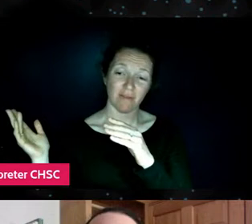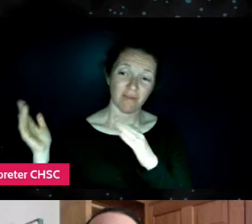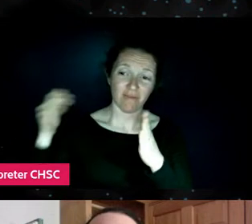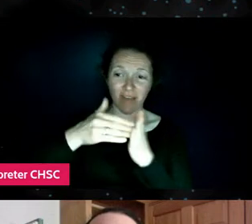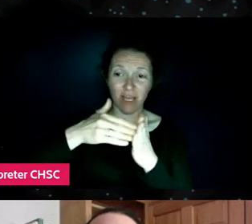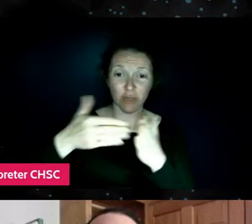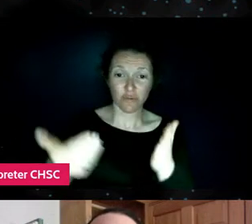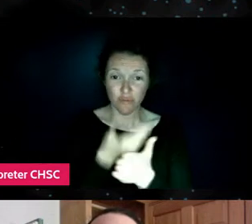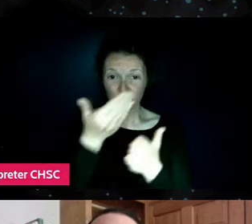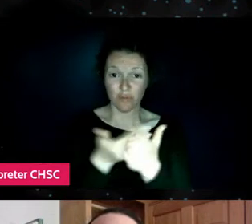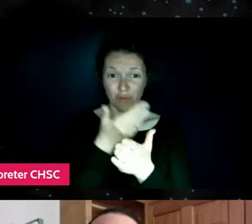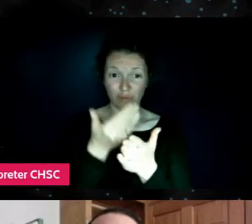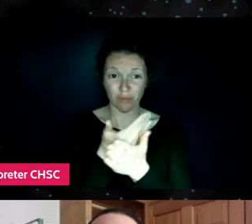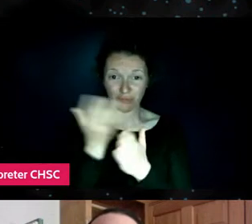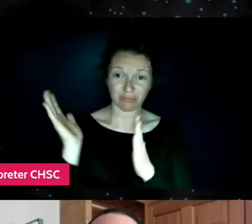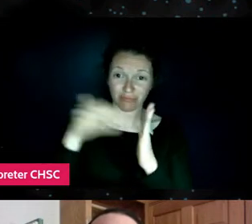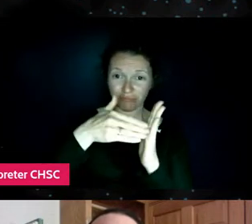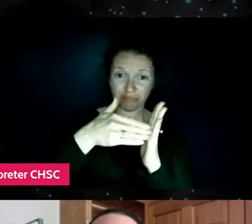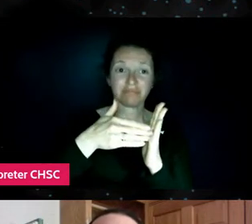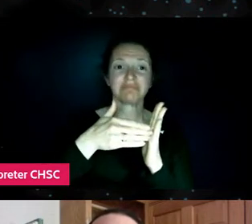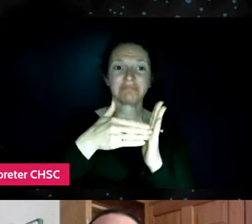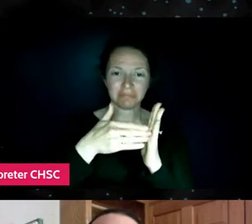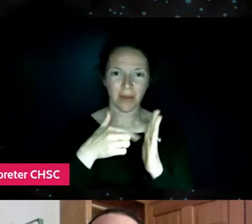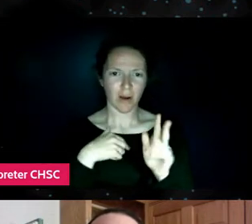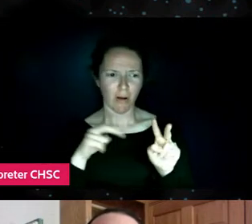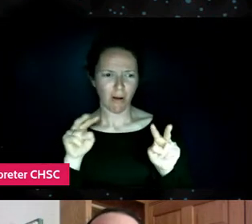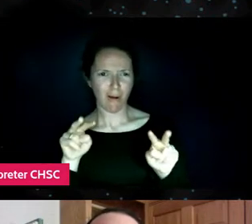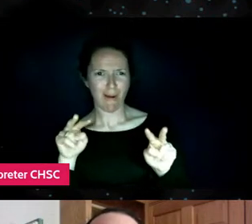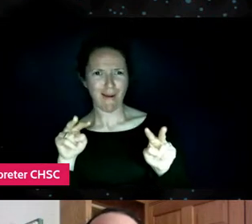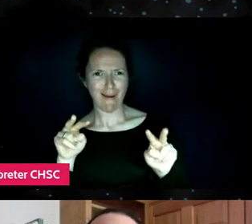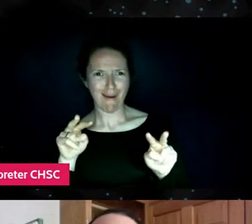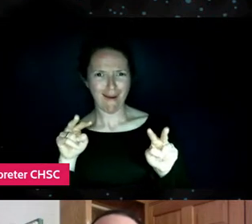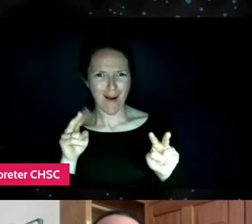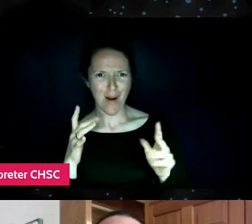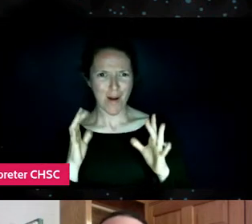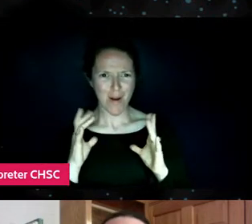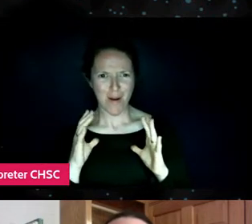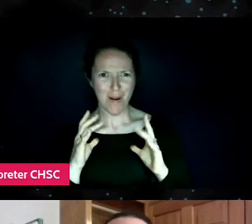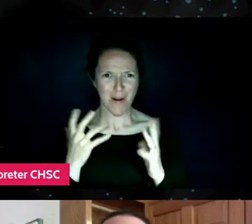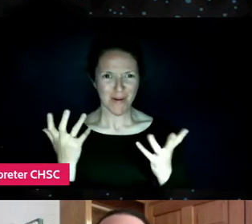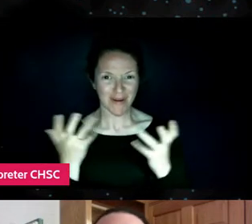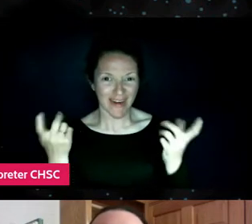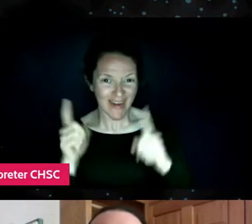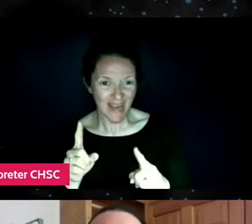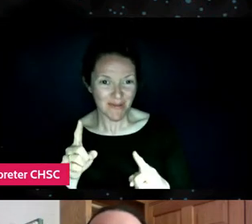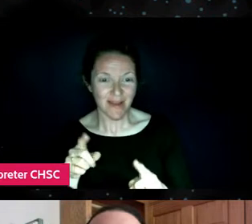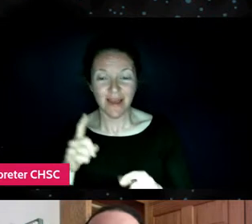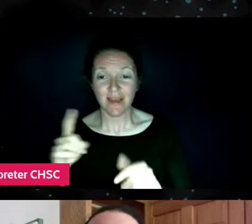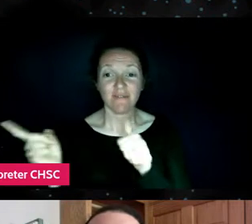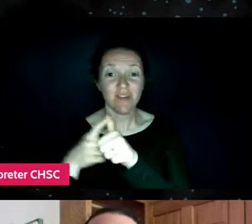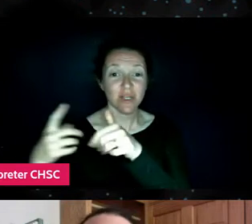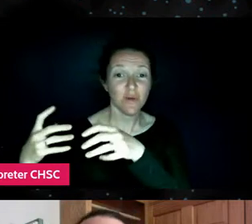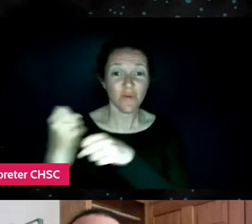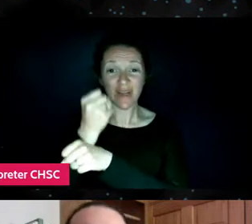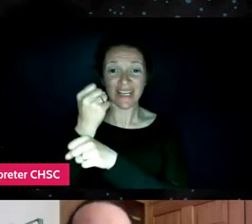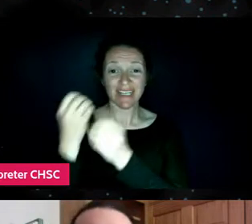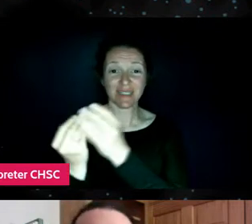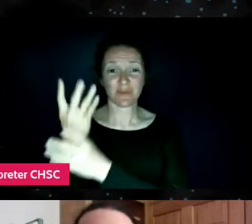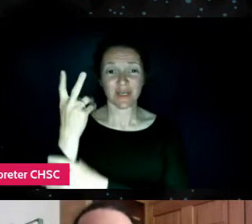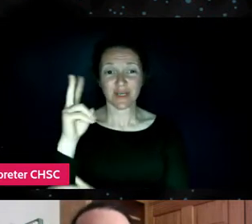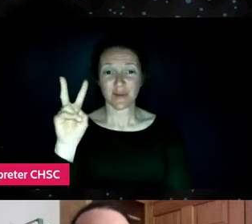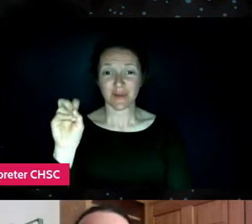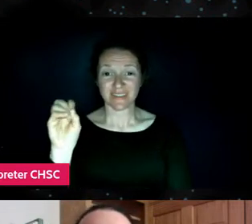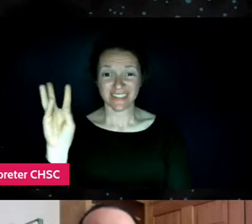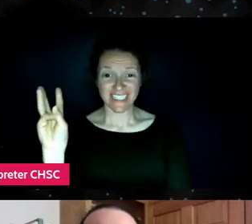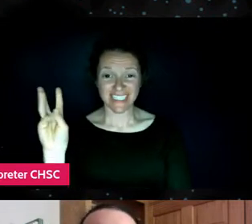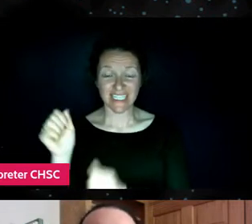was, you know, watching with anticipation to see what was going to happen. And when they had the first win in the spring of 2016